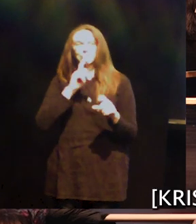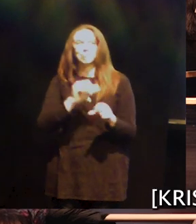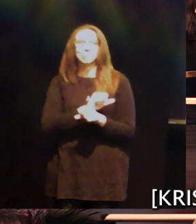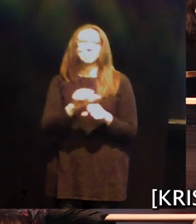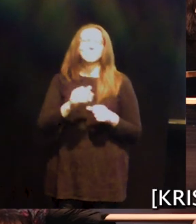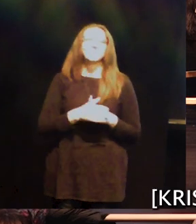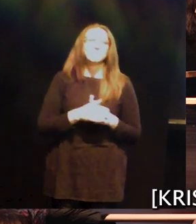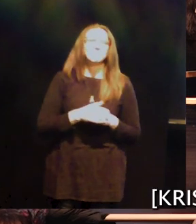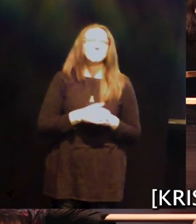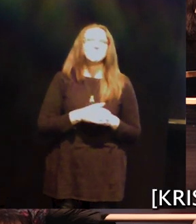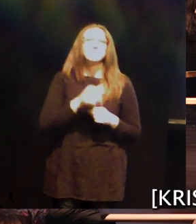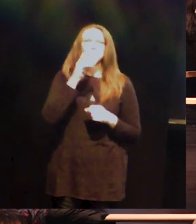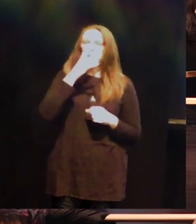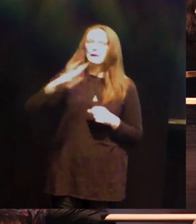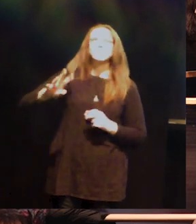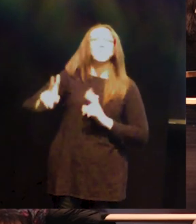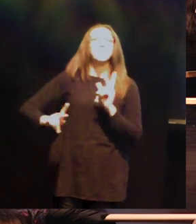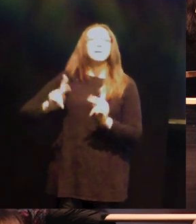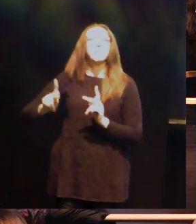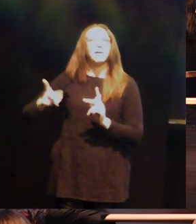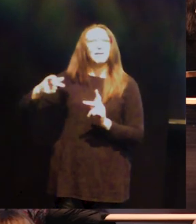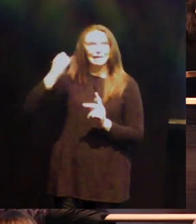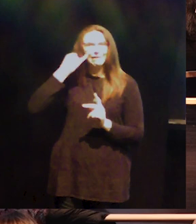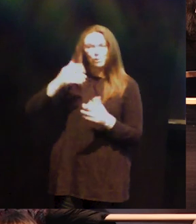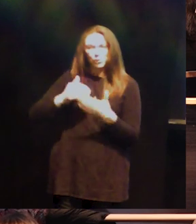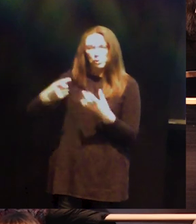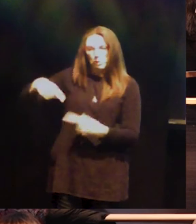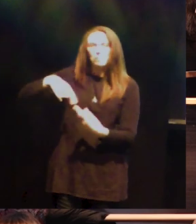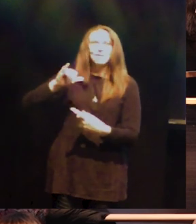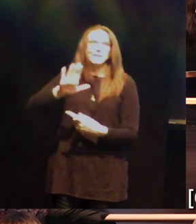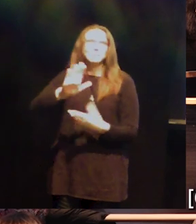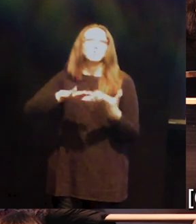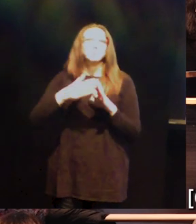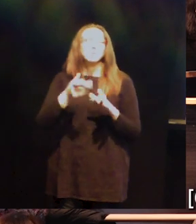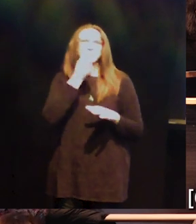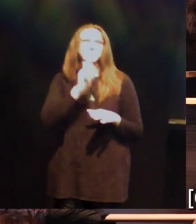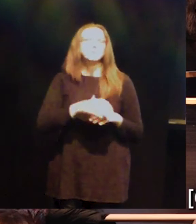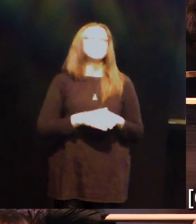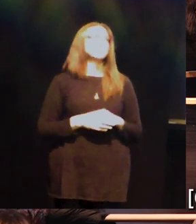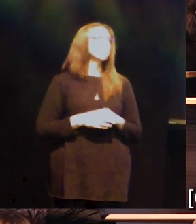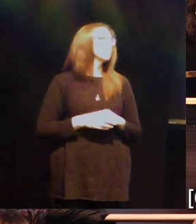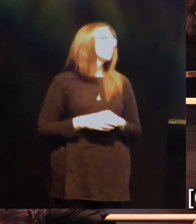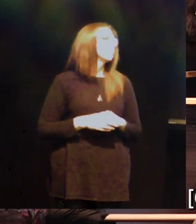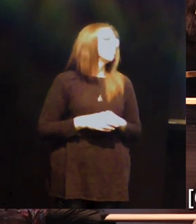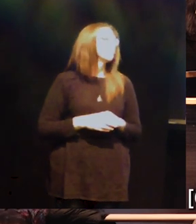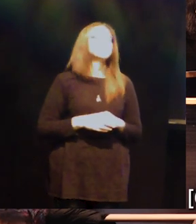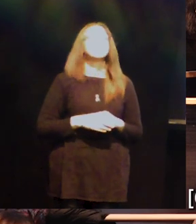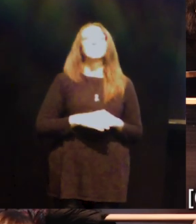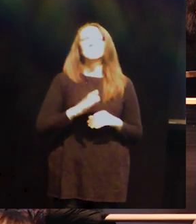yeah, don't discount who you have already. Yeah. That's who you have. I think this is, Stephen,